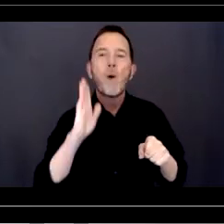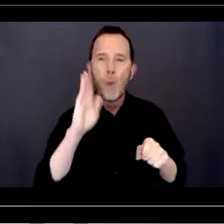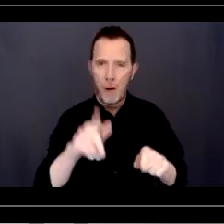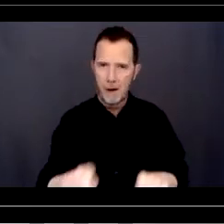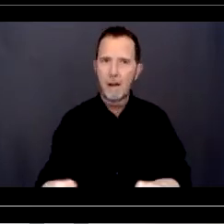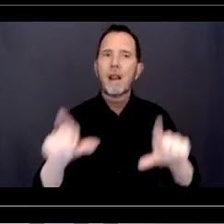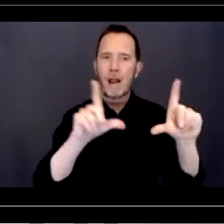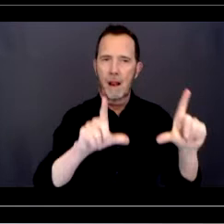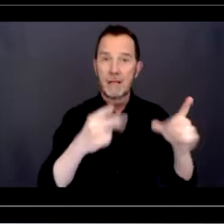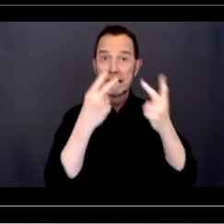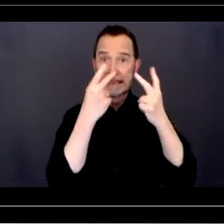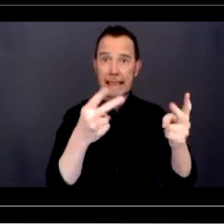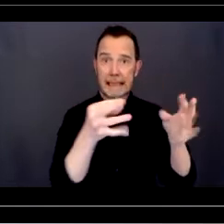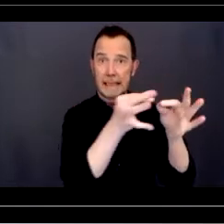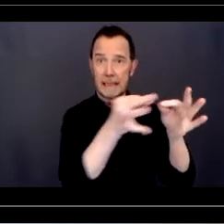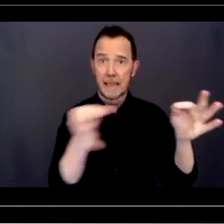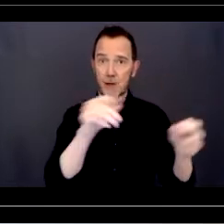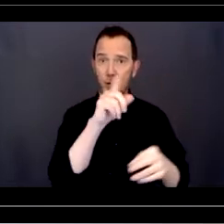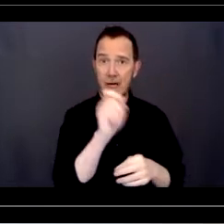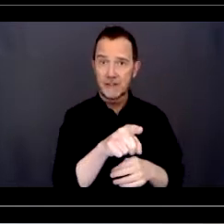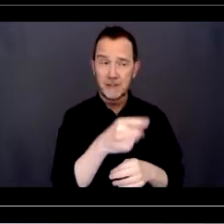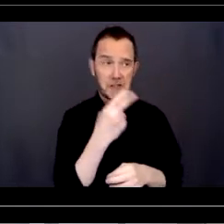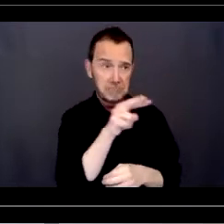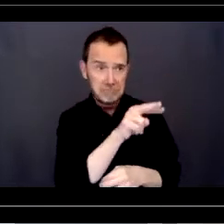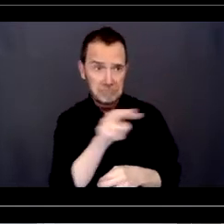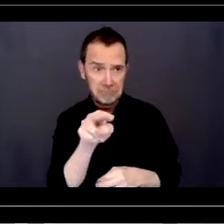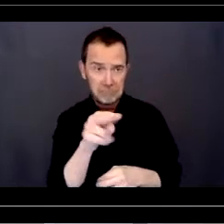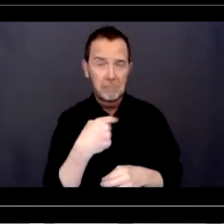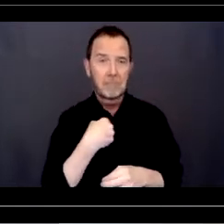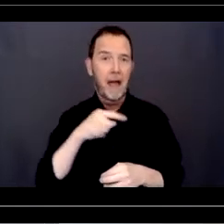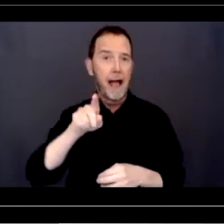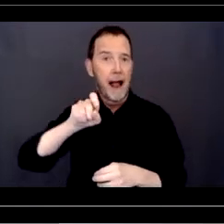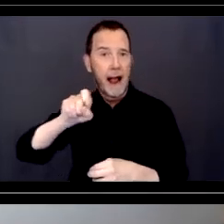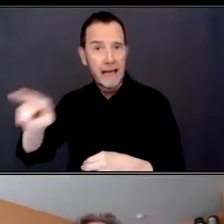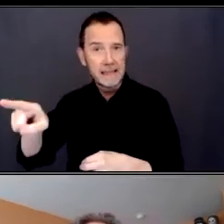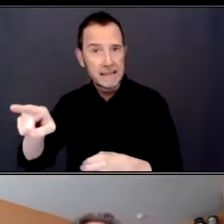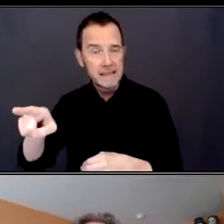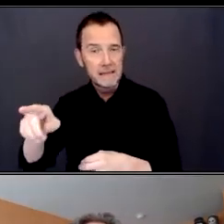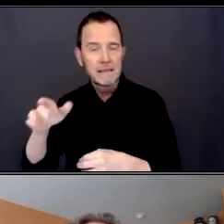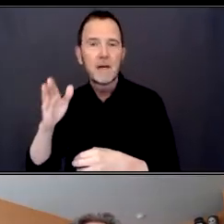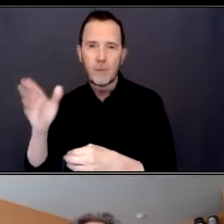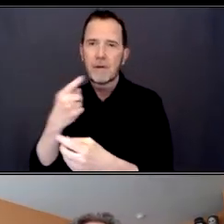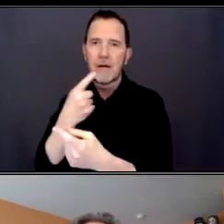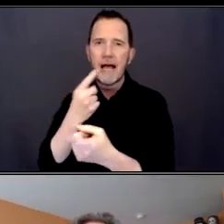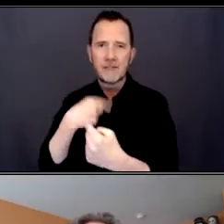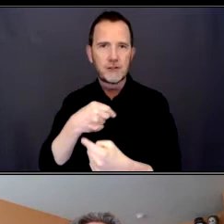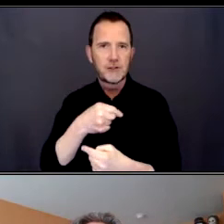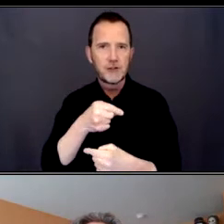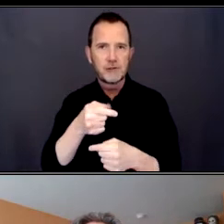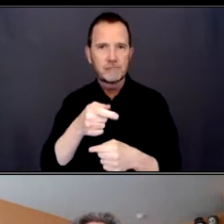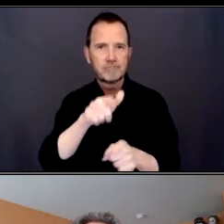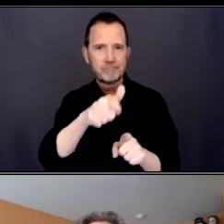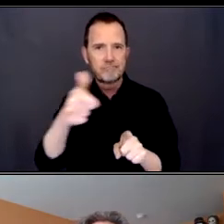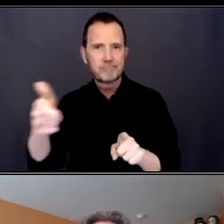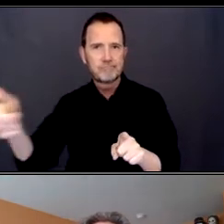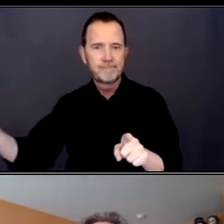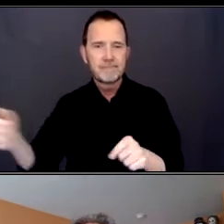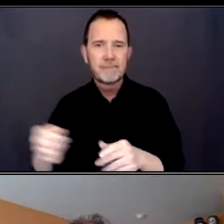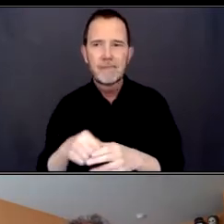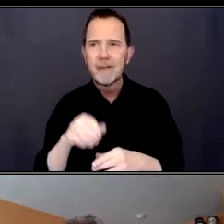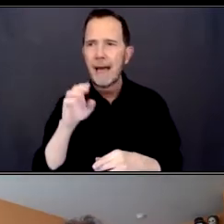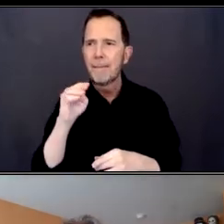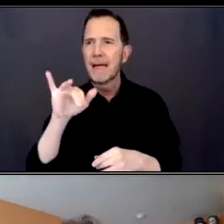ask additional questions. As you heard, Mia will interrupt us and add to the questions as